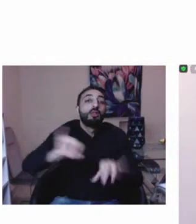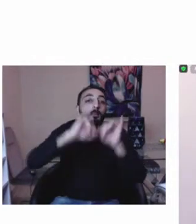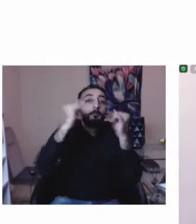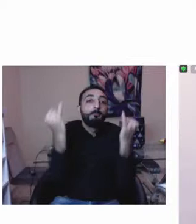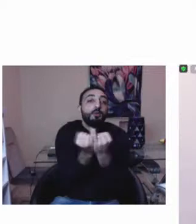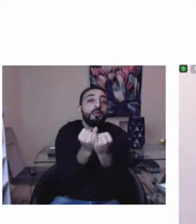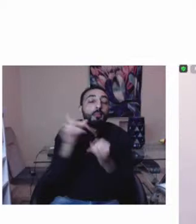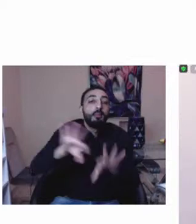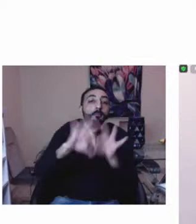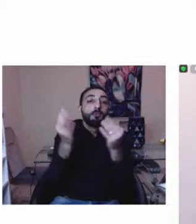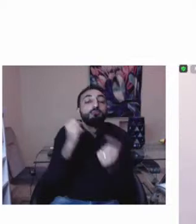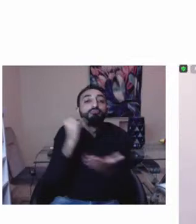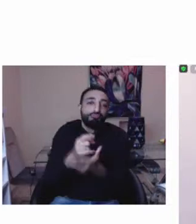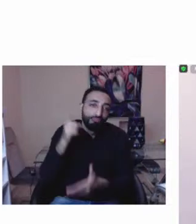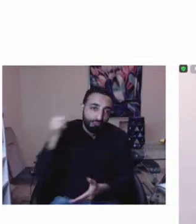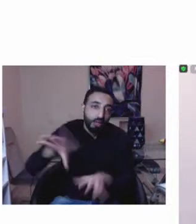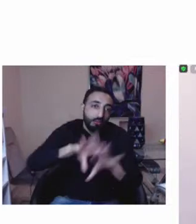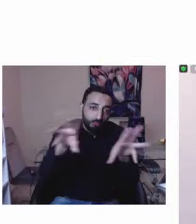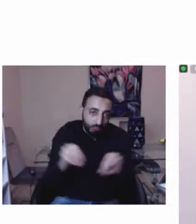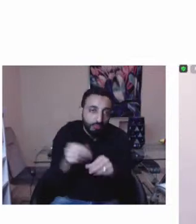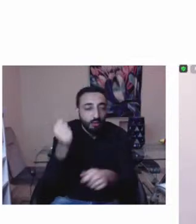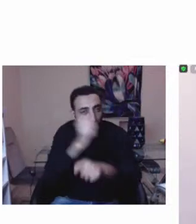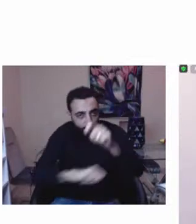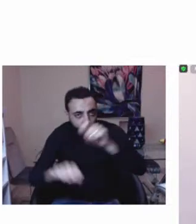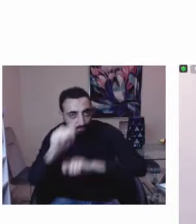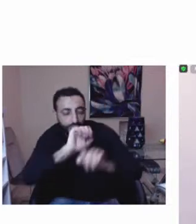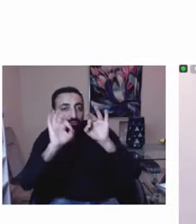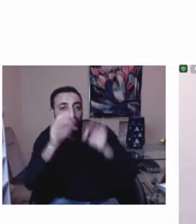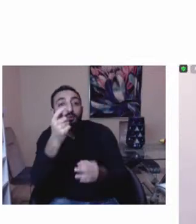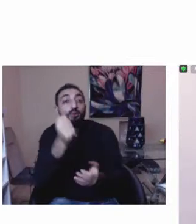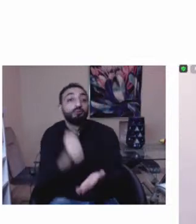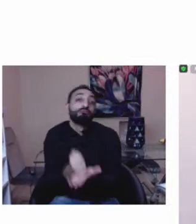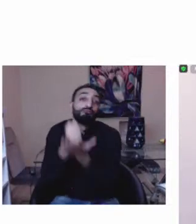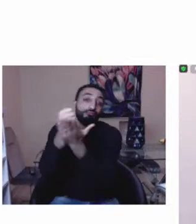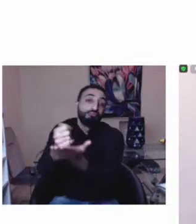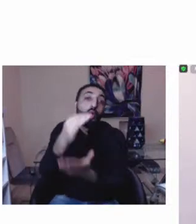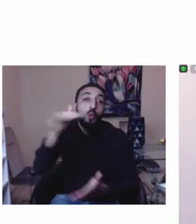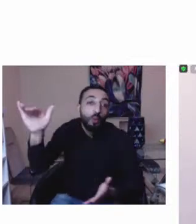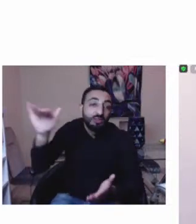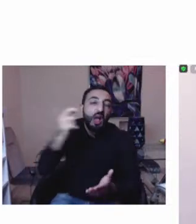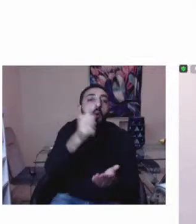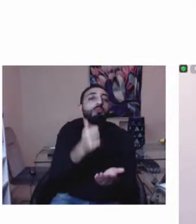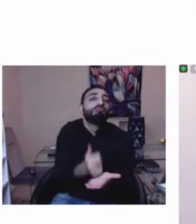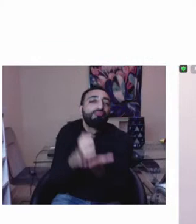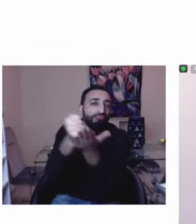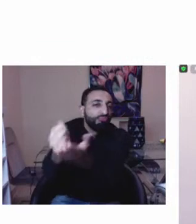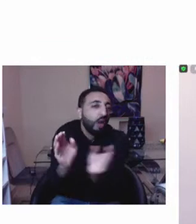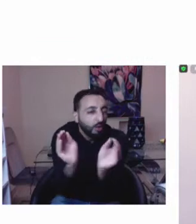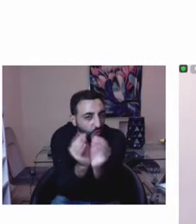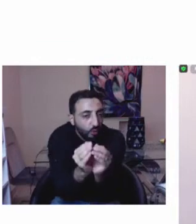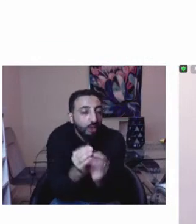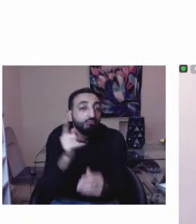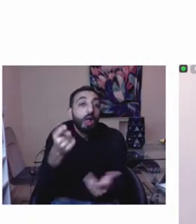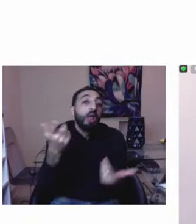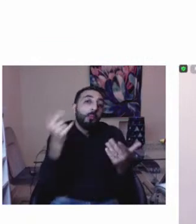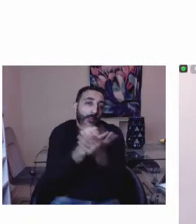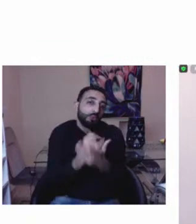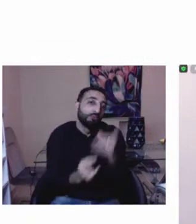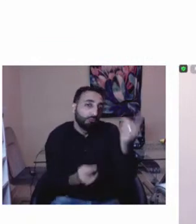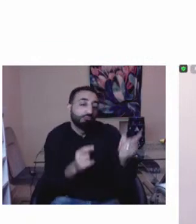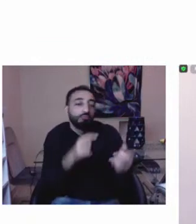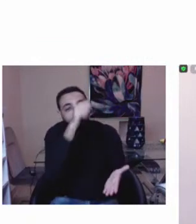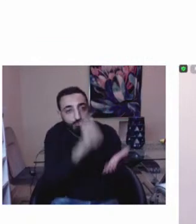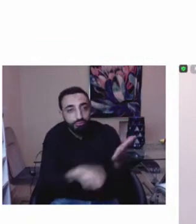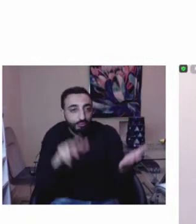and Peace First, which provide flexible funding to youth-led organizations. The Youth 360 approach